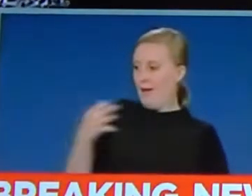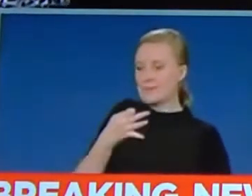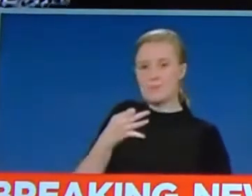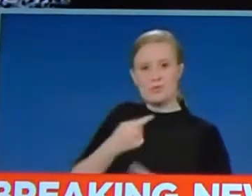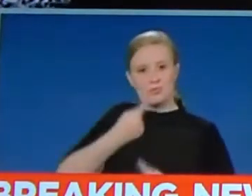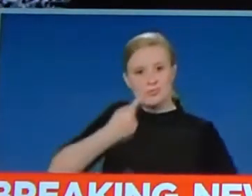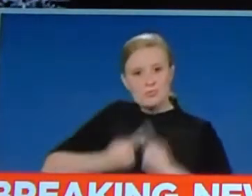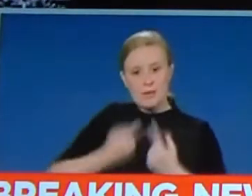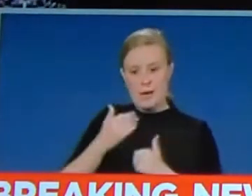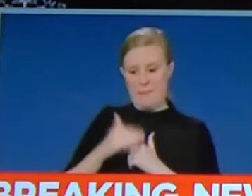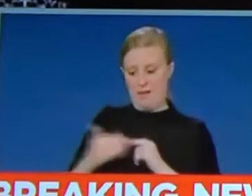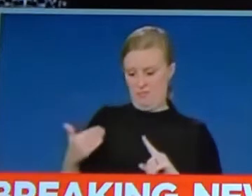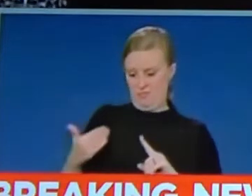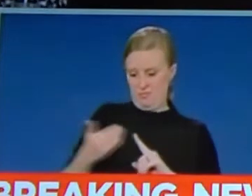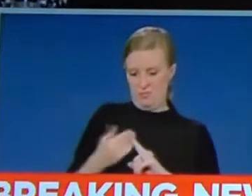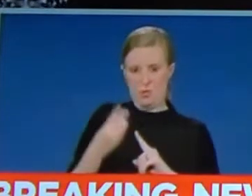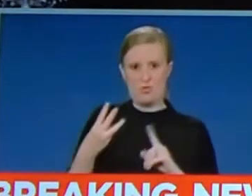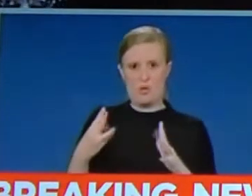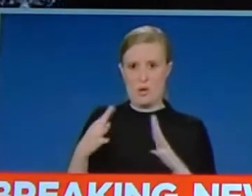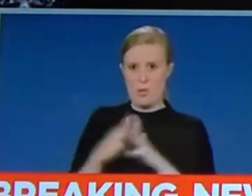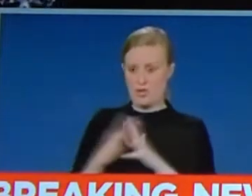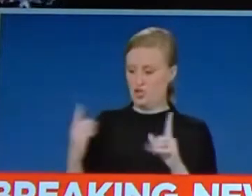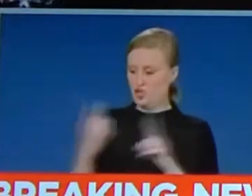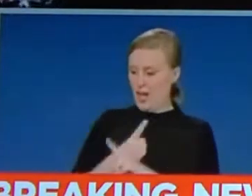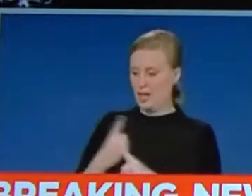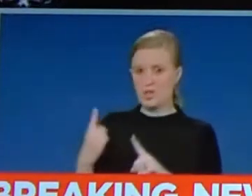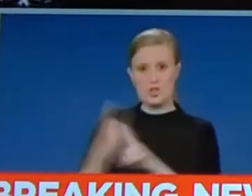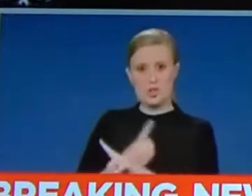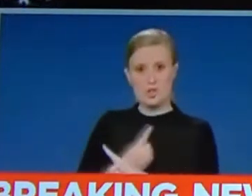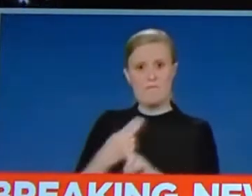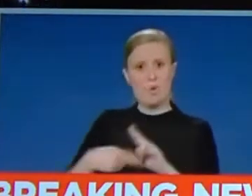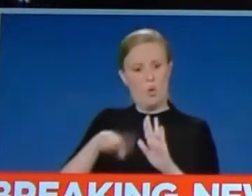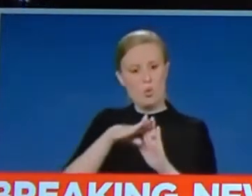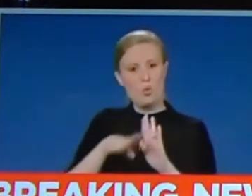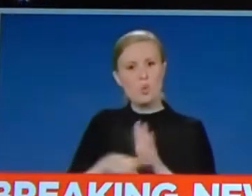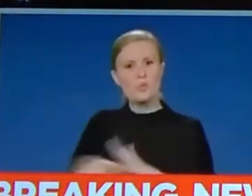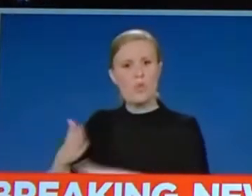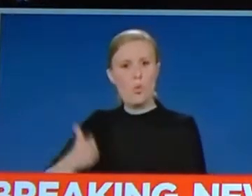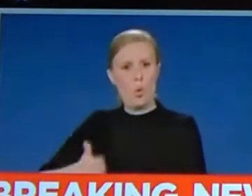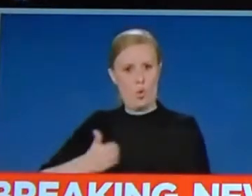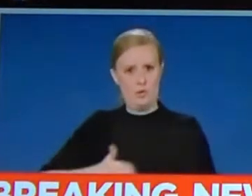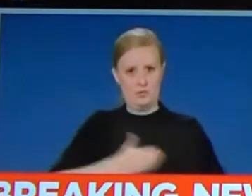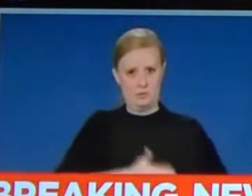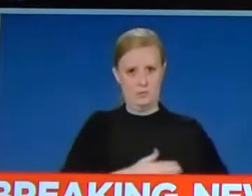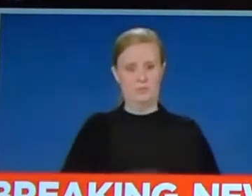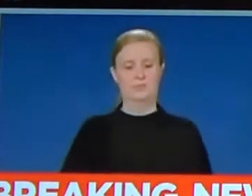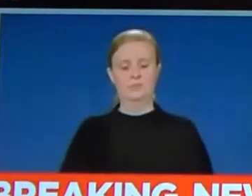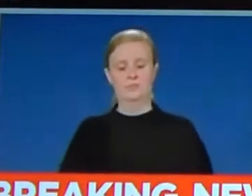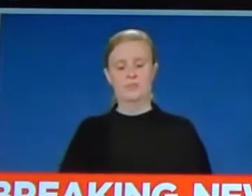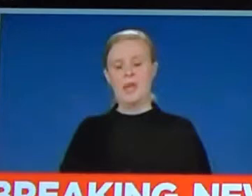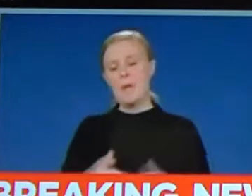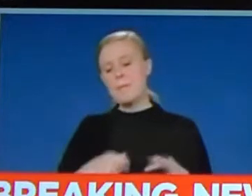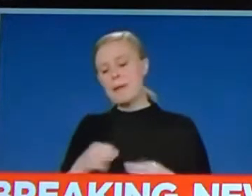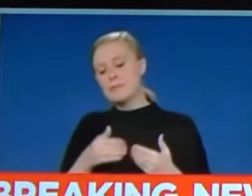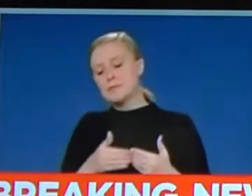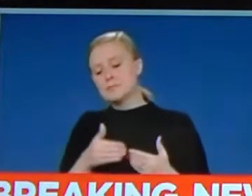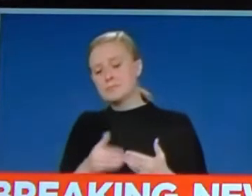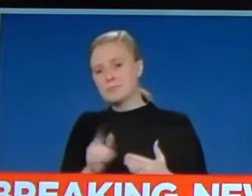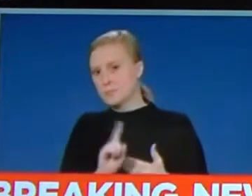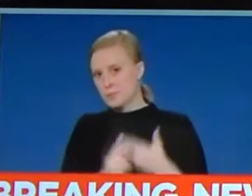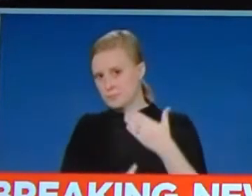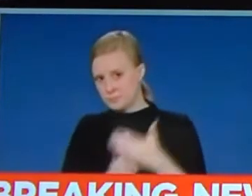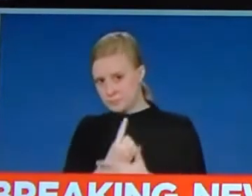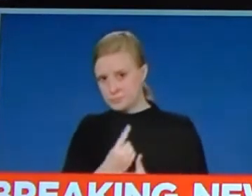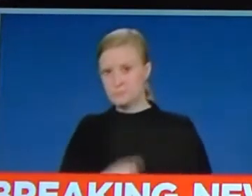that have occurred over the last 3 weeks, and to highlight some possible next steps in that regard. So, behind the scenes, in a quiet